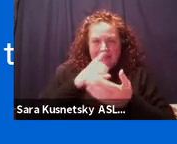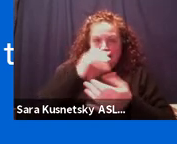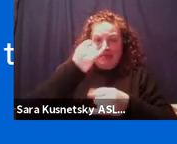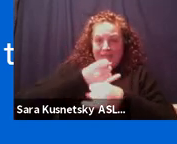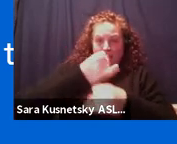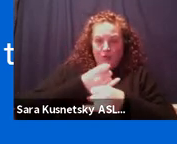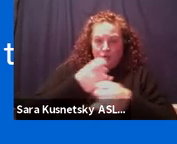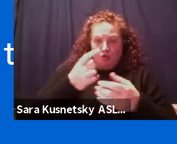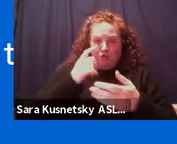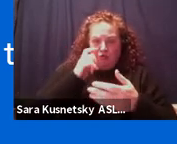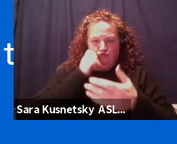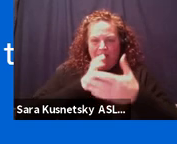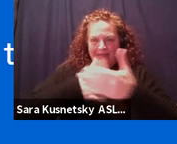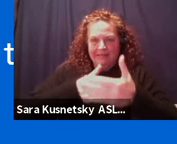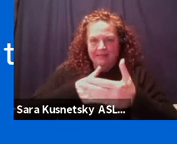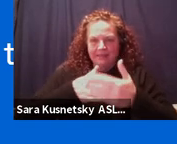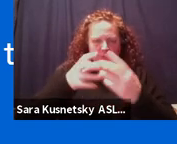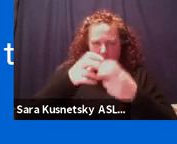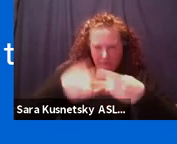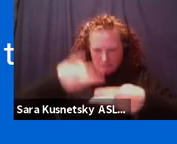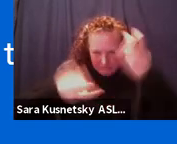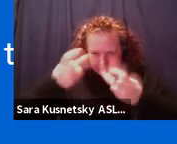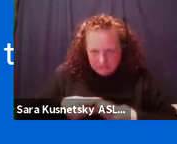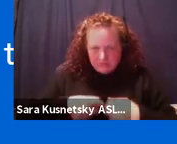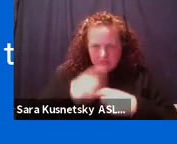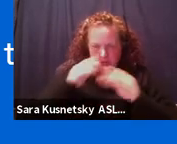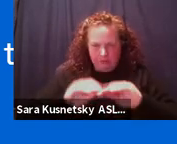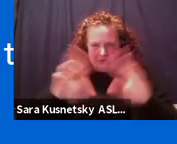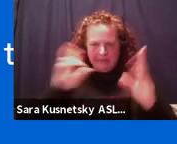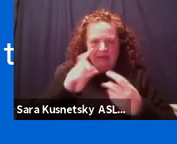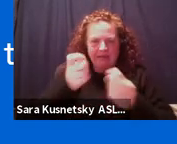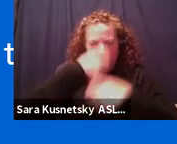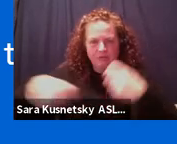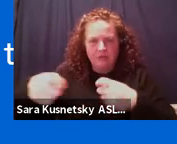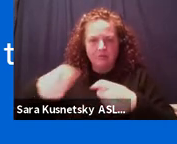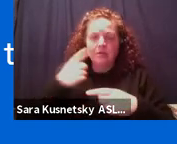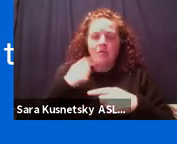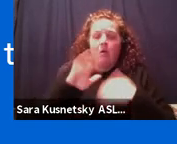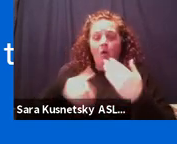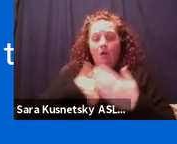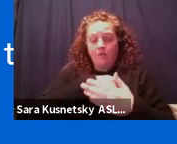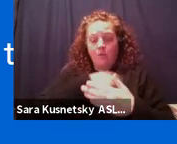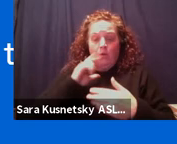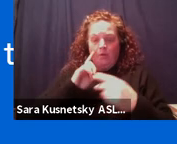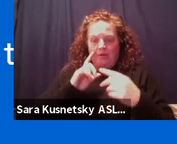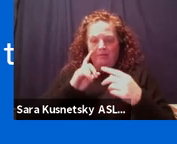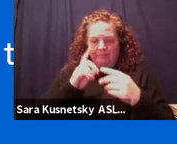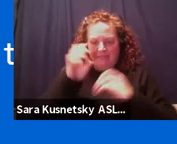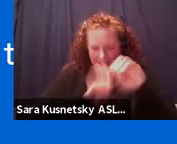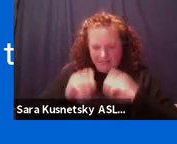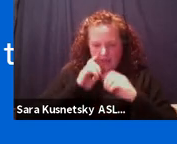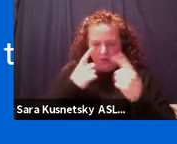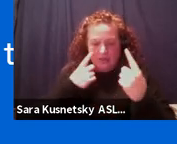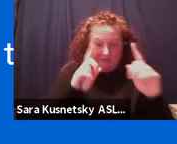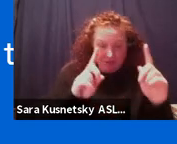To do all of this work will require a high-performing central office. And while we continue to evaluate efficiencies and